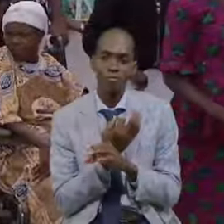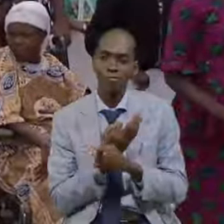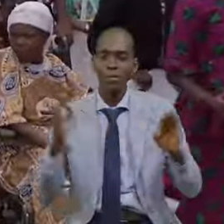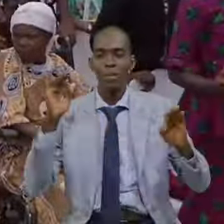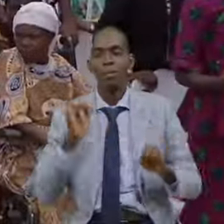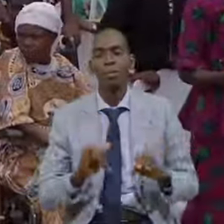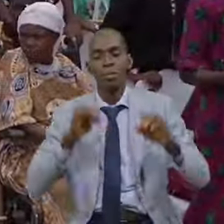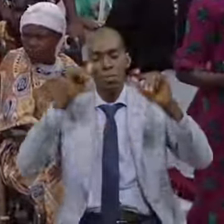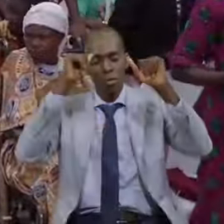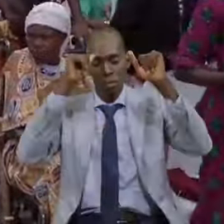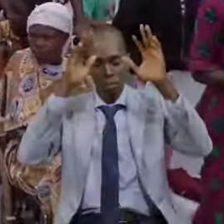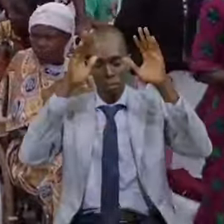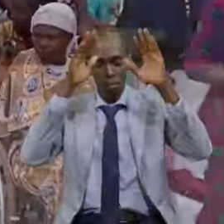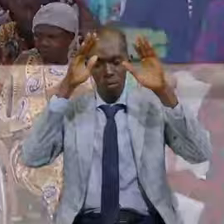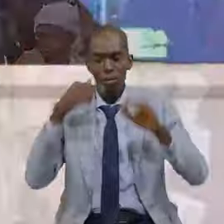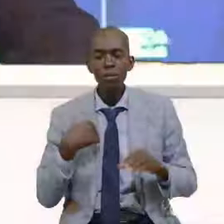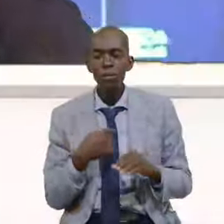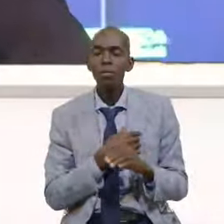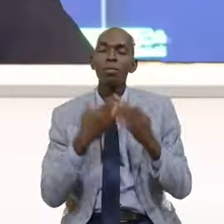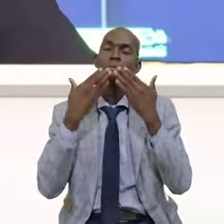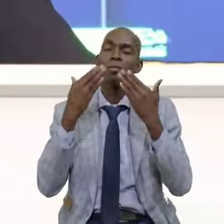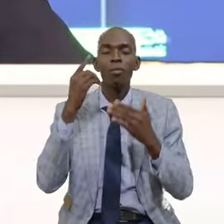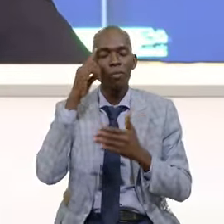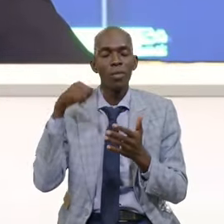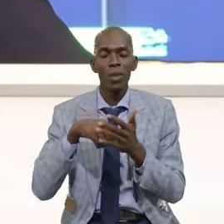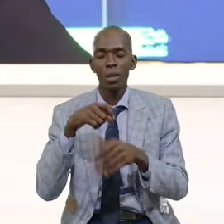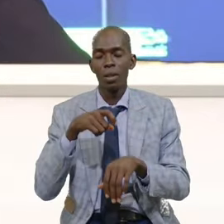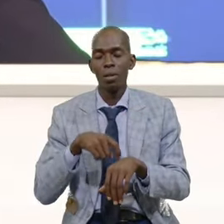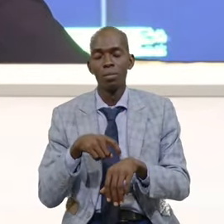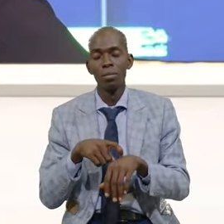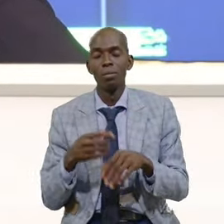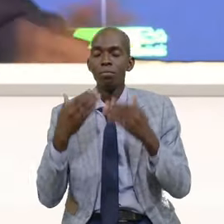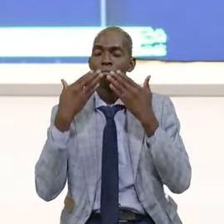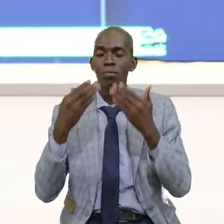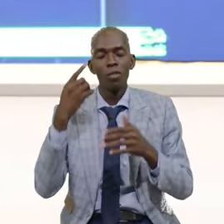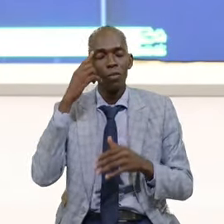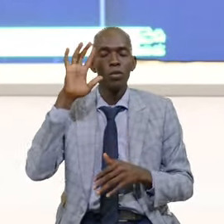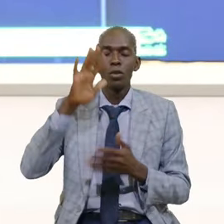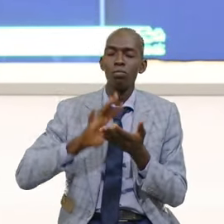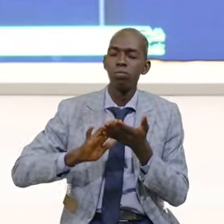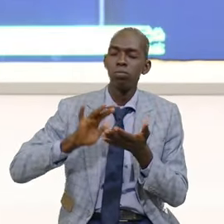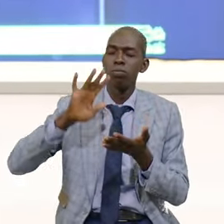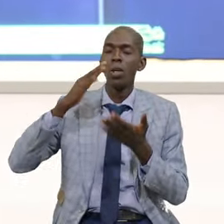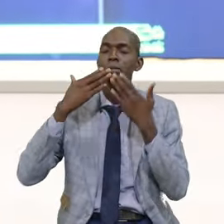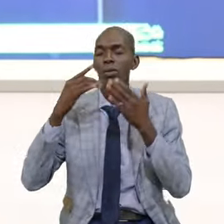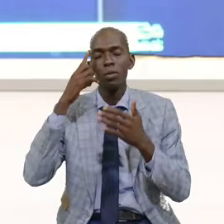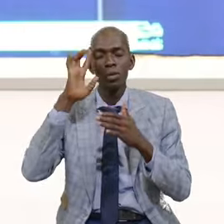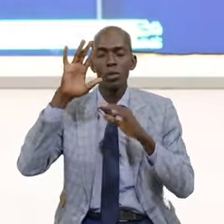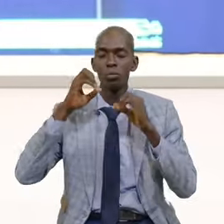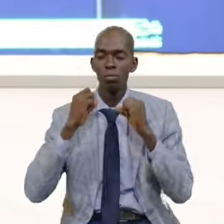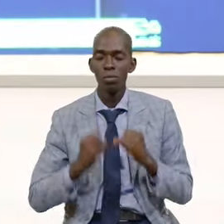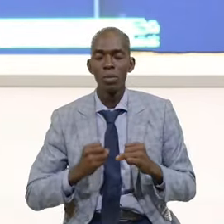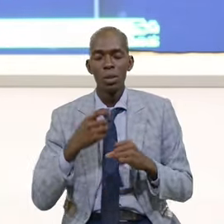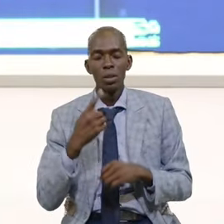Father, we thank you for this hour. Thank you for your glory. Thank you for your power. The